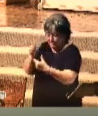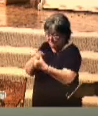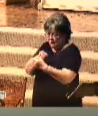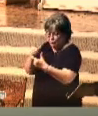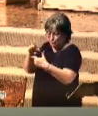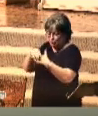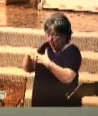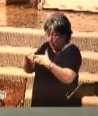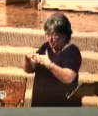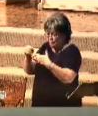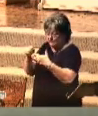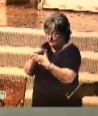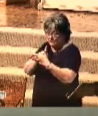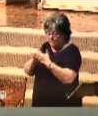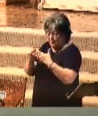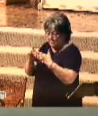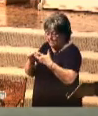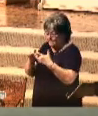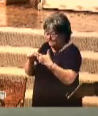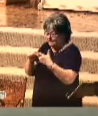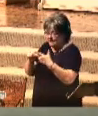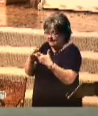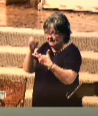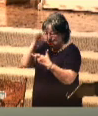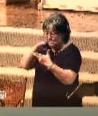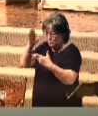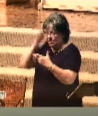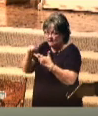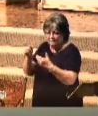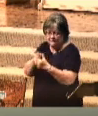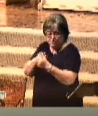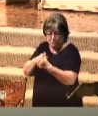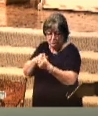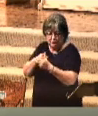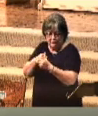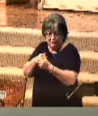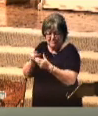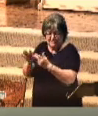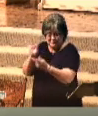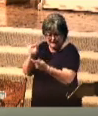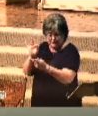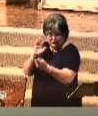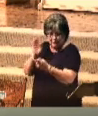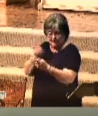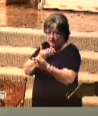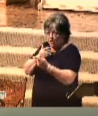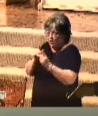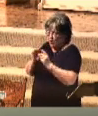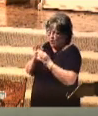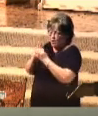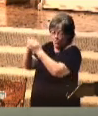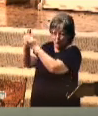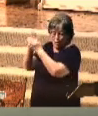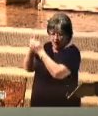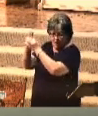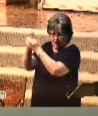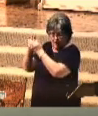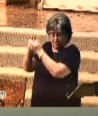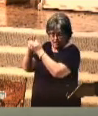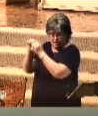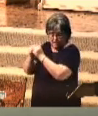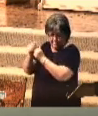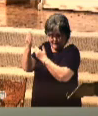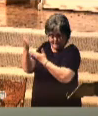And last, seek God in the first decision of our walk. Seek God in the first decision of our